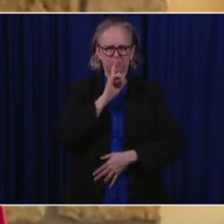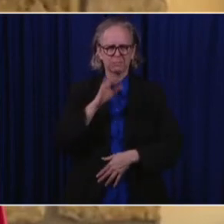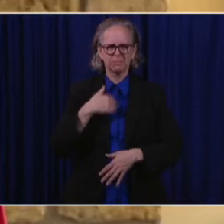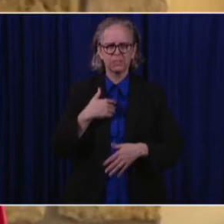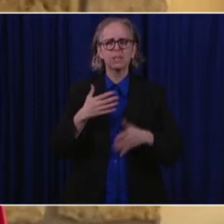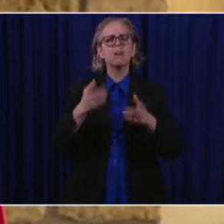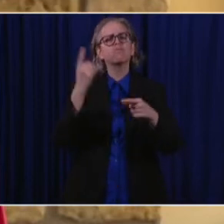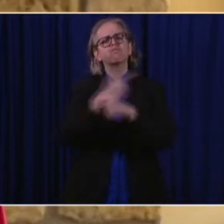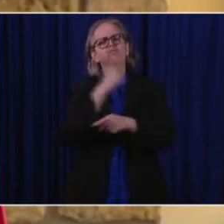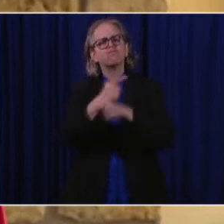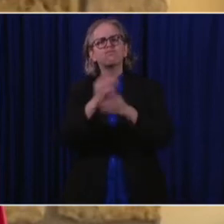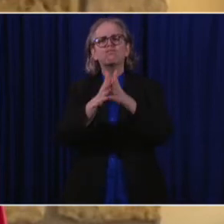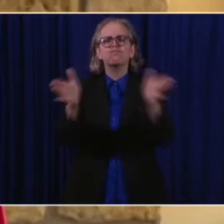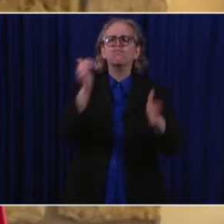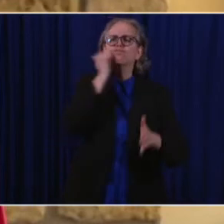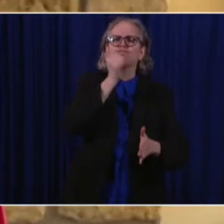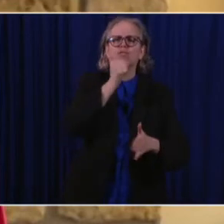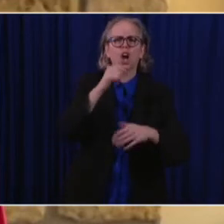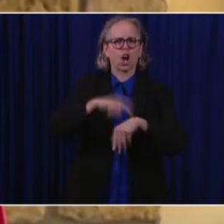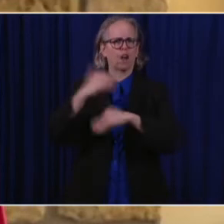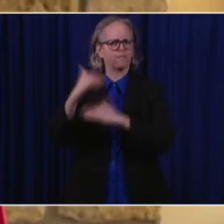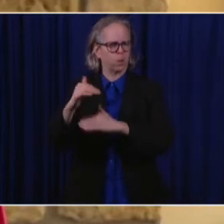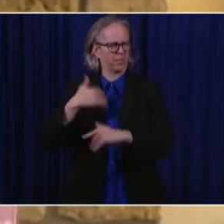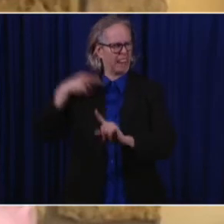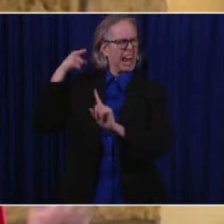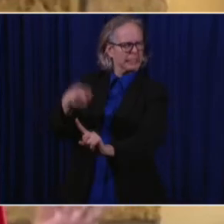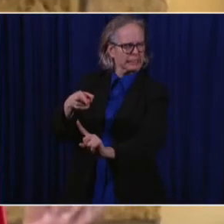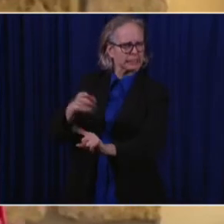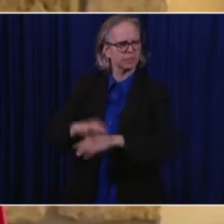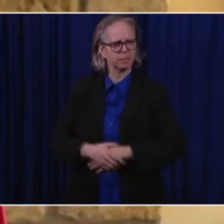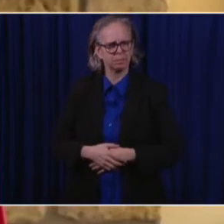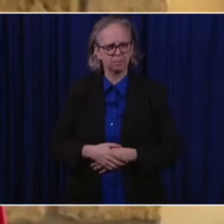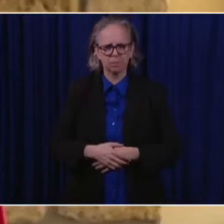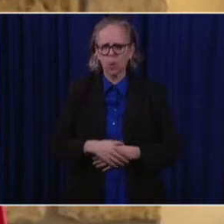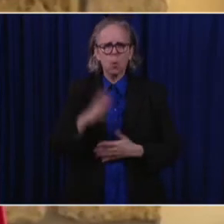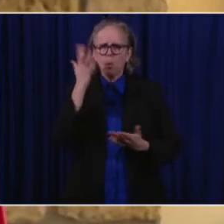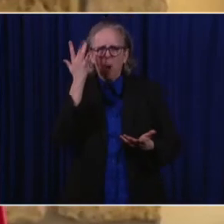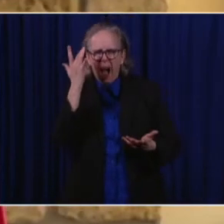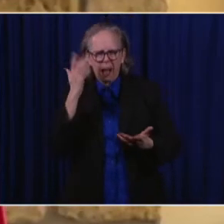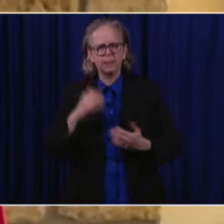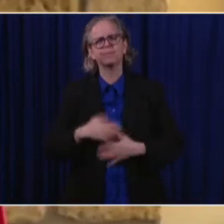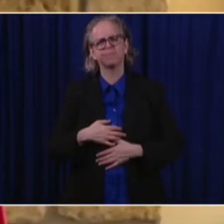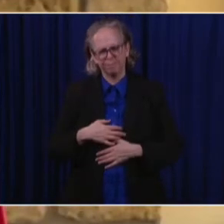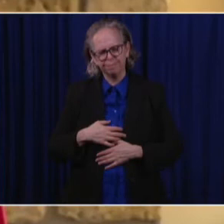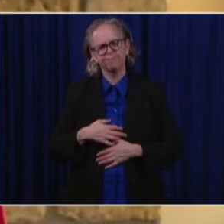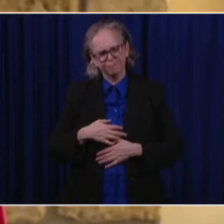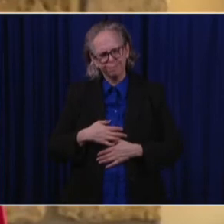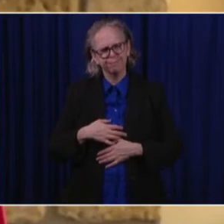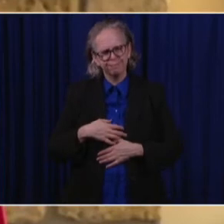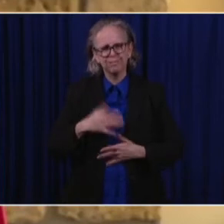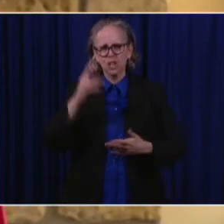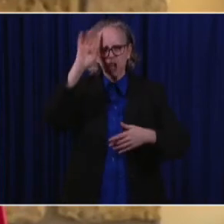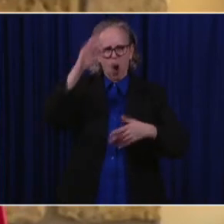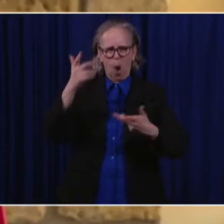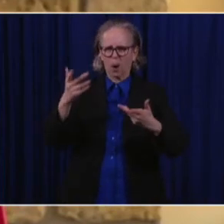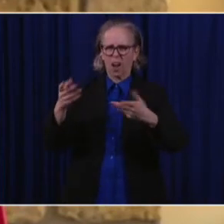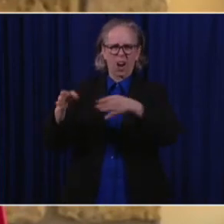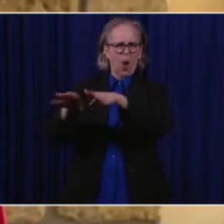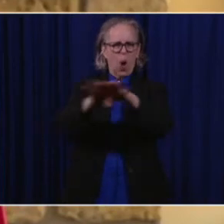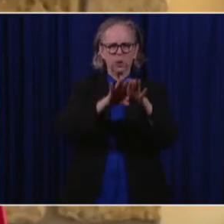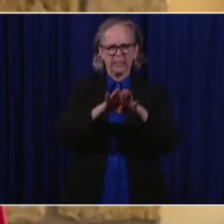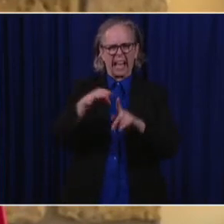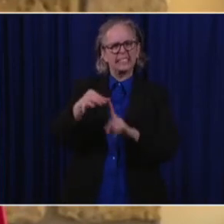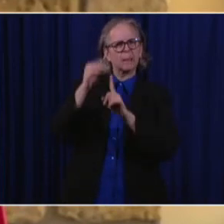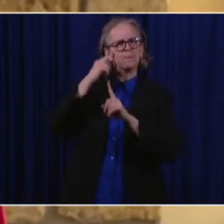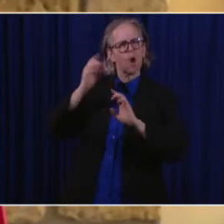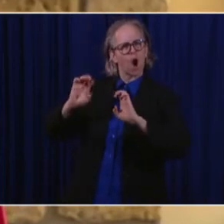is that things shut down except, something that's an emergency. We want people to go home. We want people to